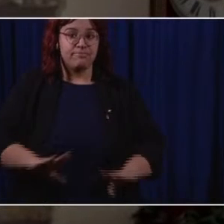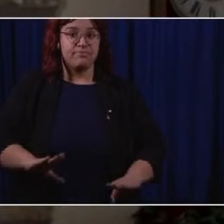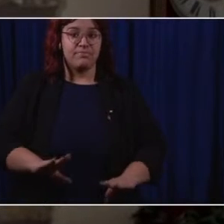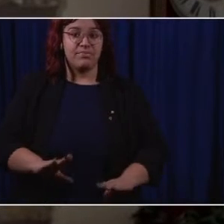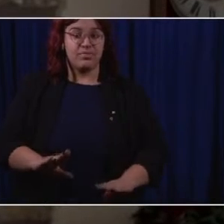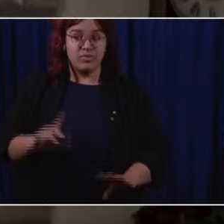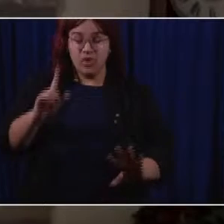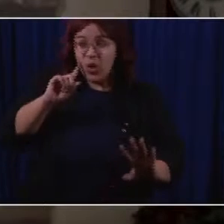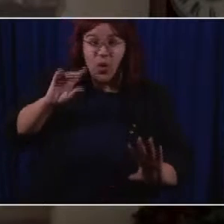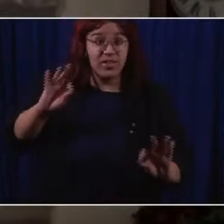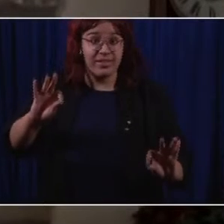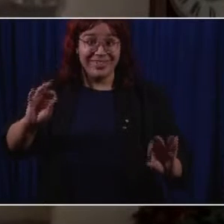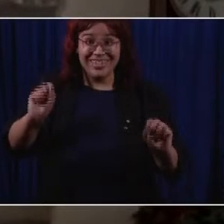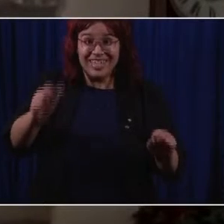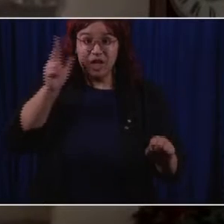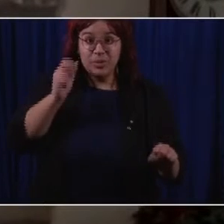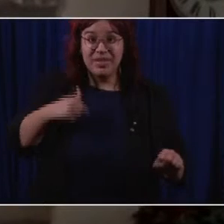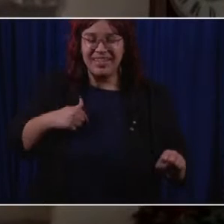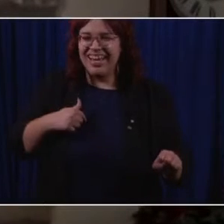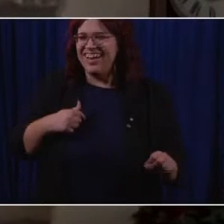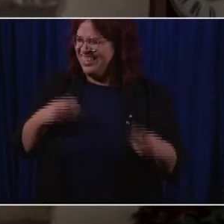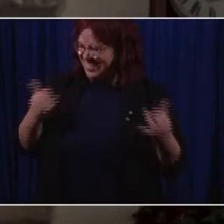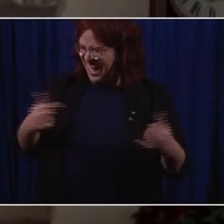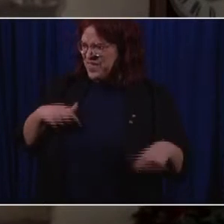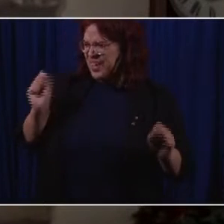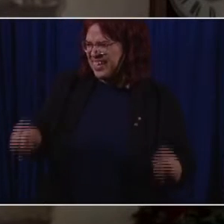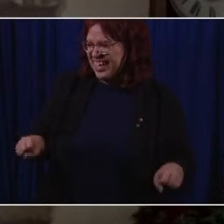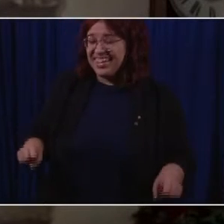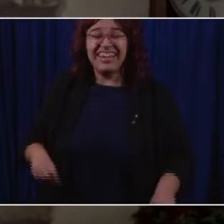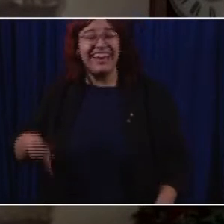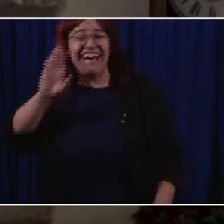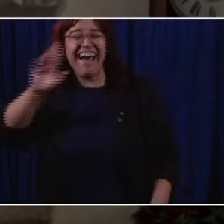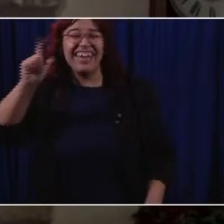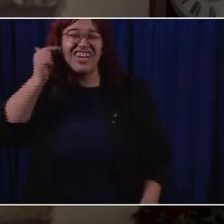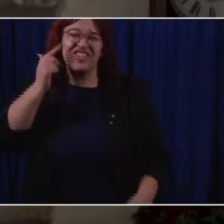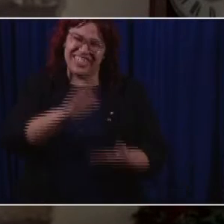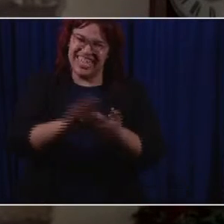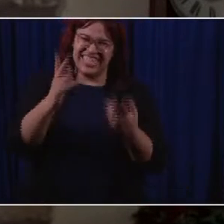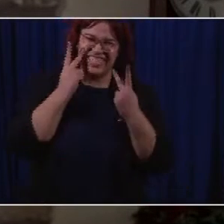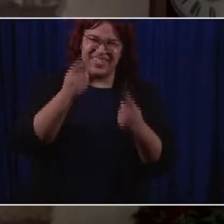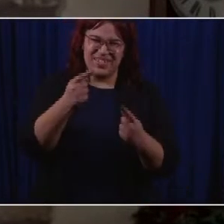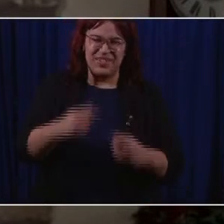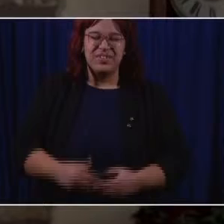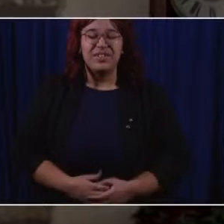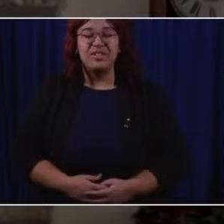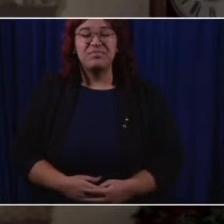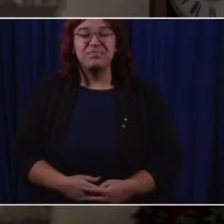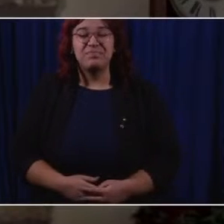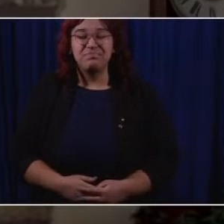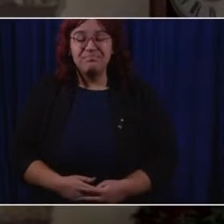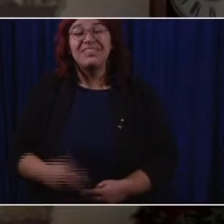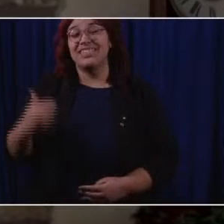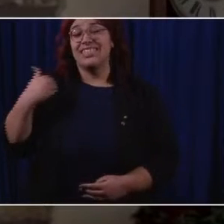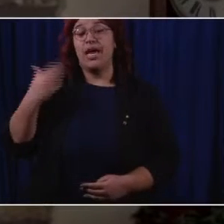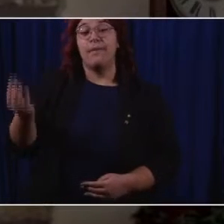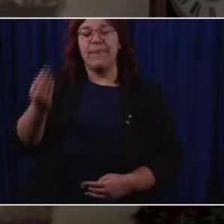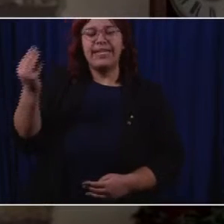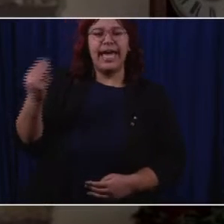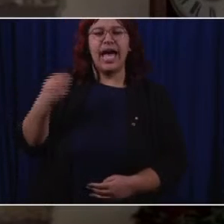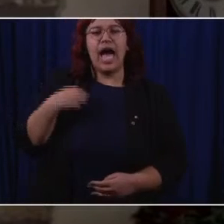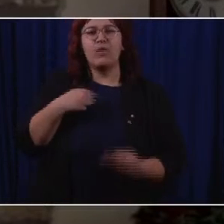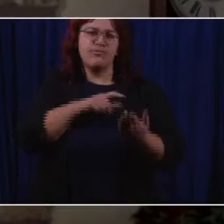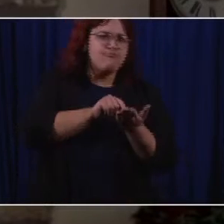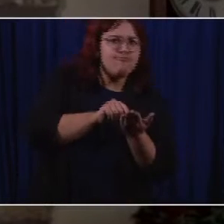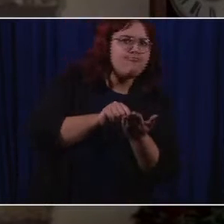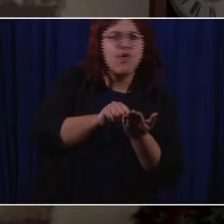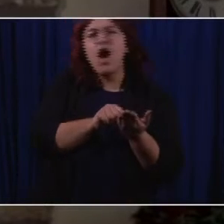Oh, hello. Can you hear me? Here, now I can hear you. Hi, Governor. Good to see you. Hey. So when I was covering the rollout on Monday, pharmacists were telling me